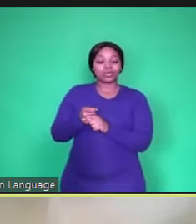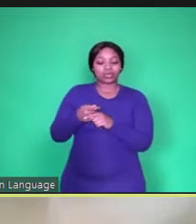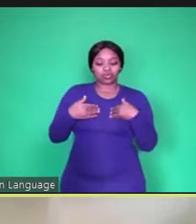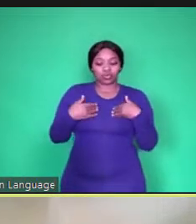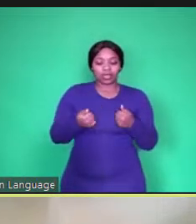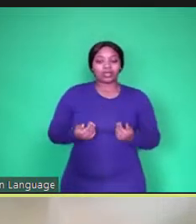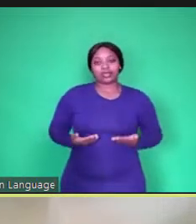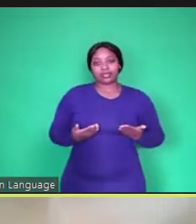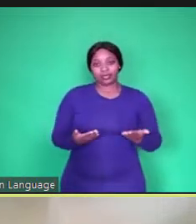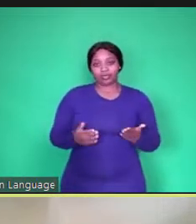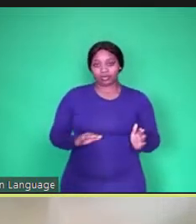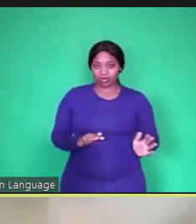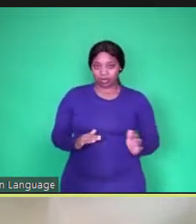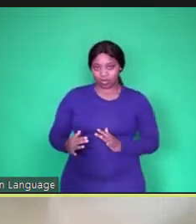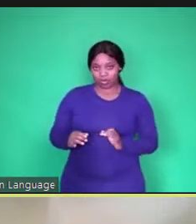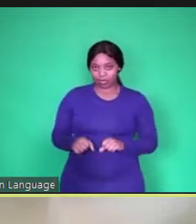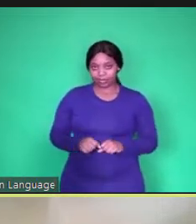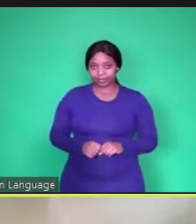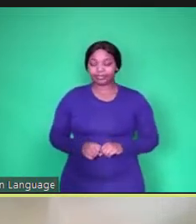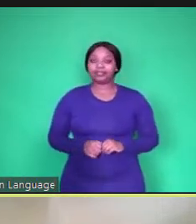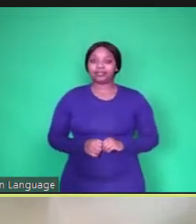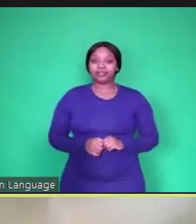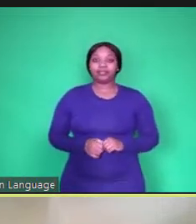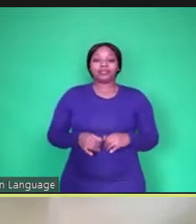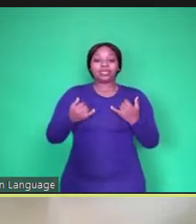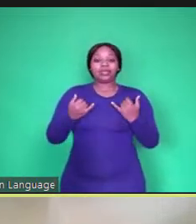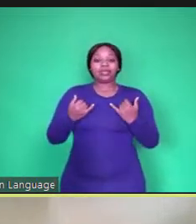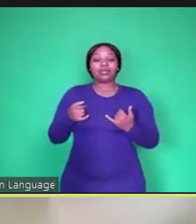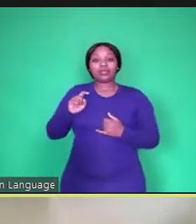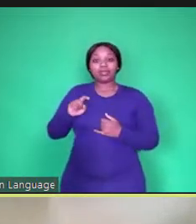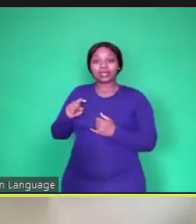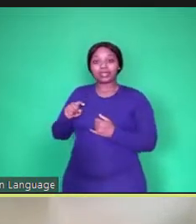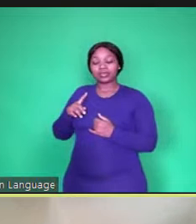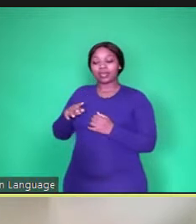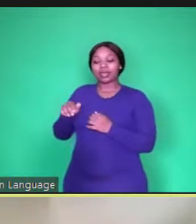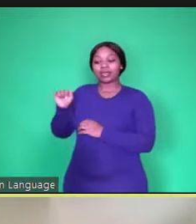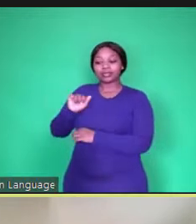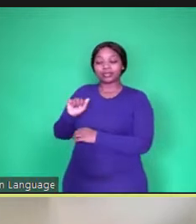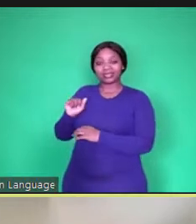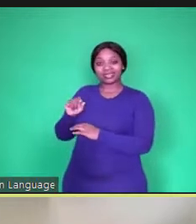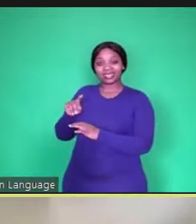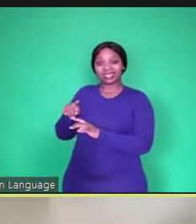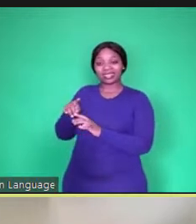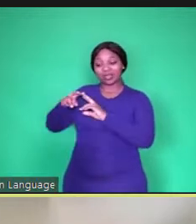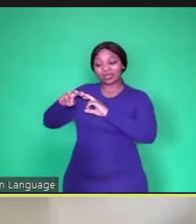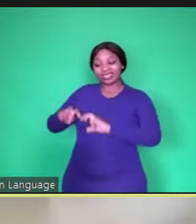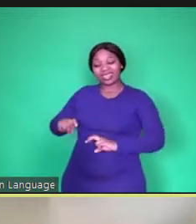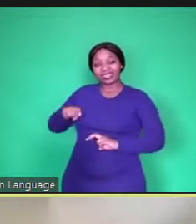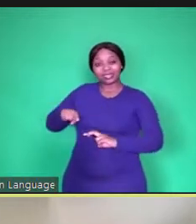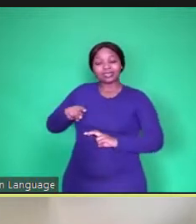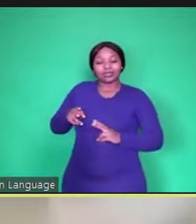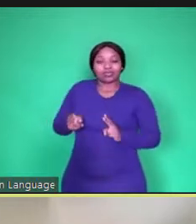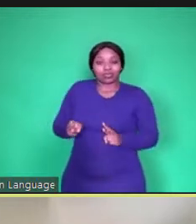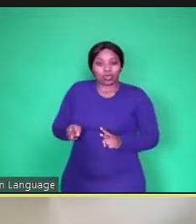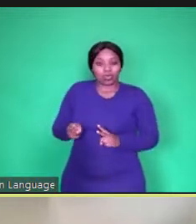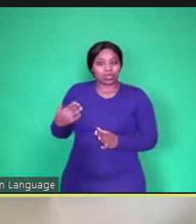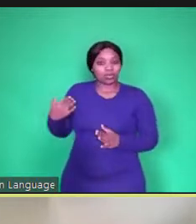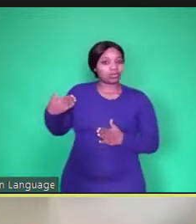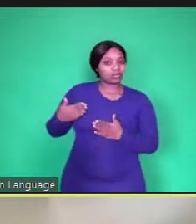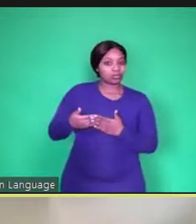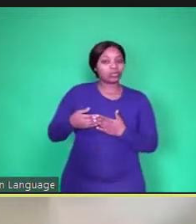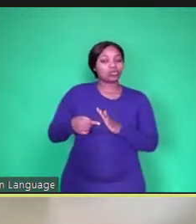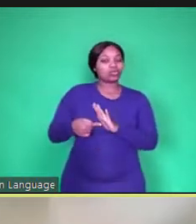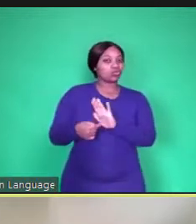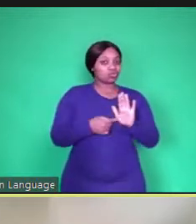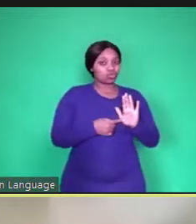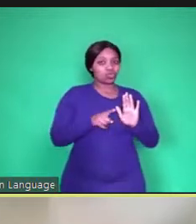So the Migrant Health Follow-up Study is a panel cohort study, longitudinal in nature, that is following up